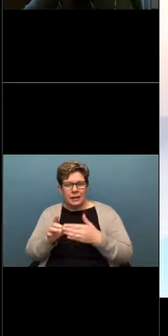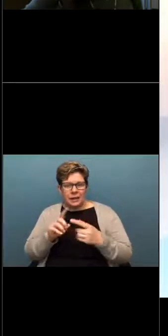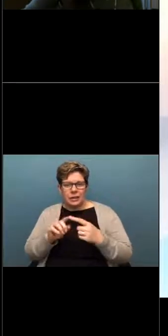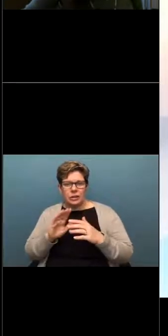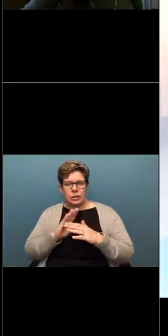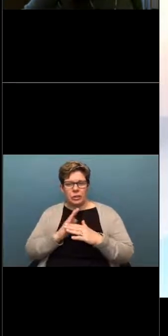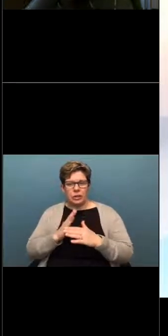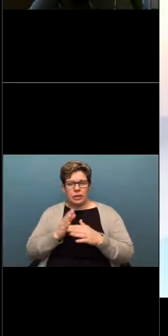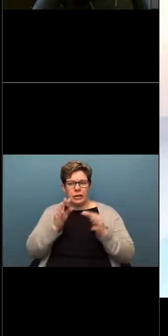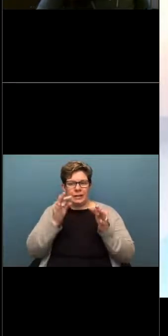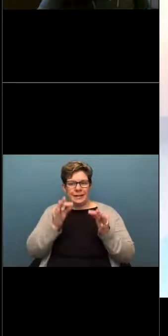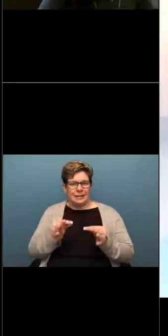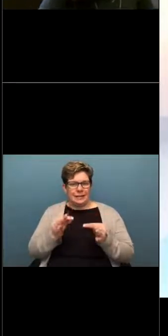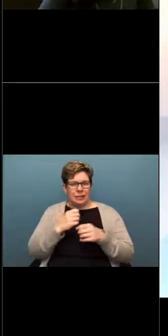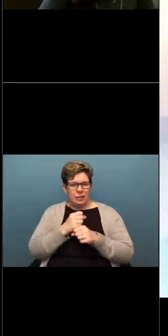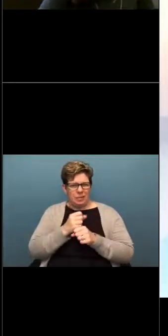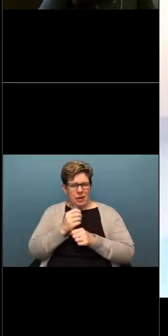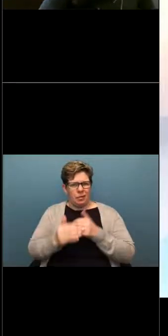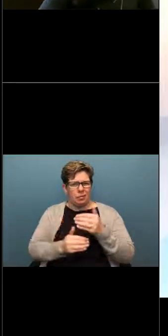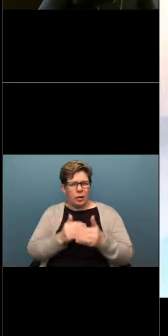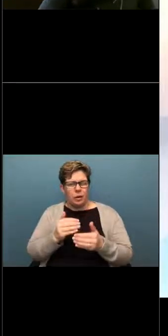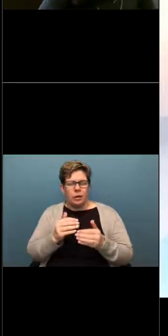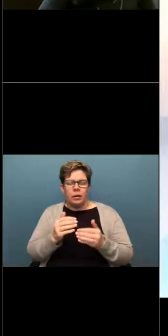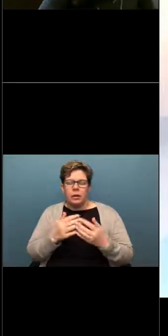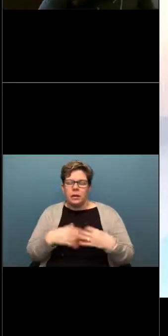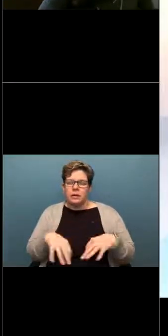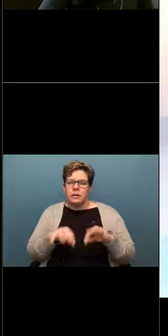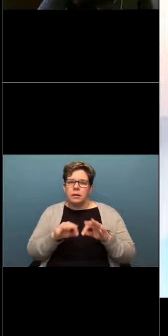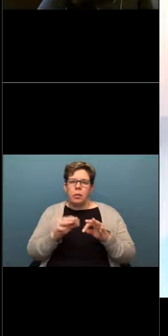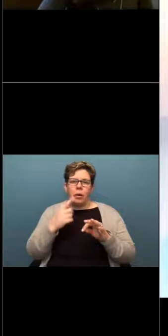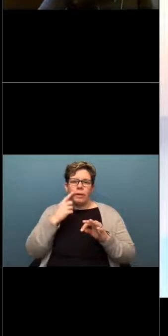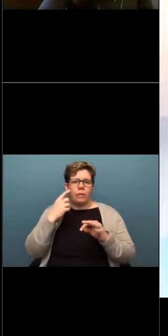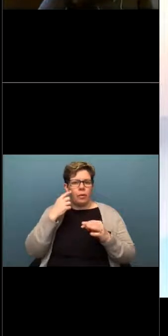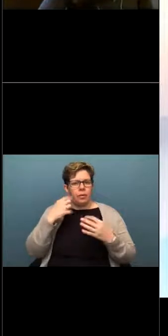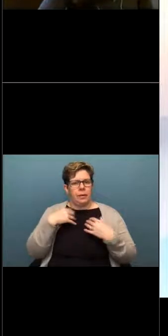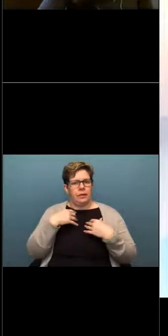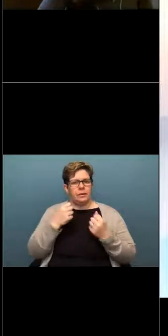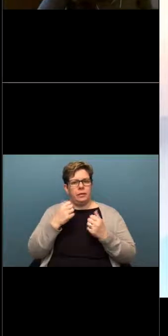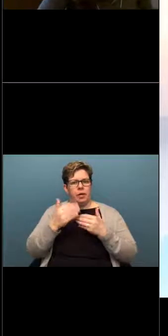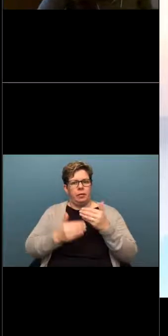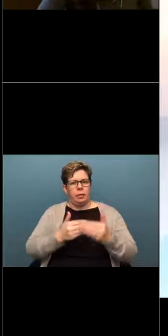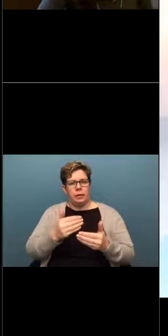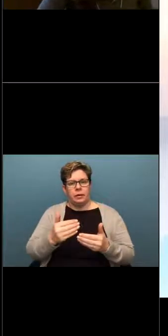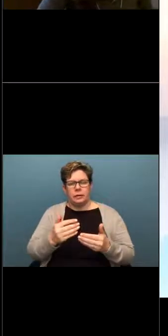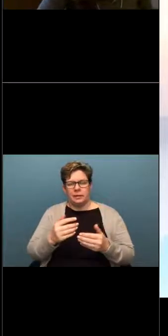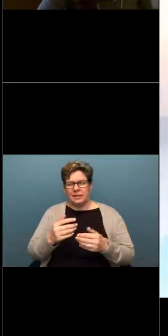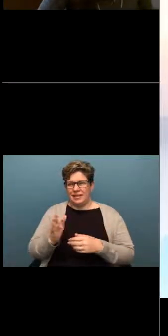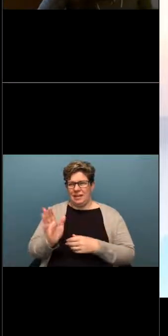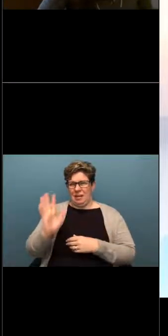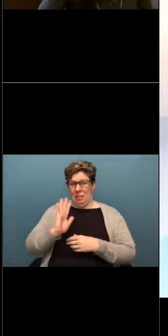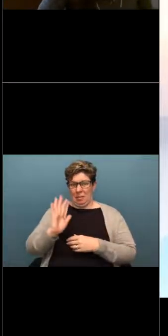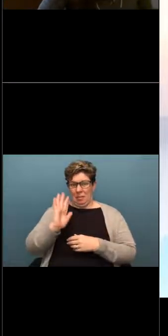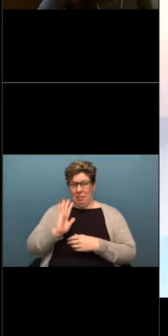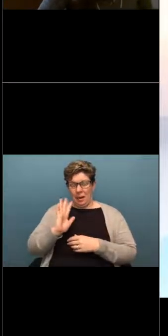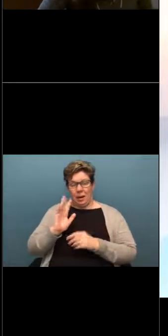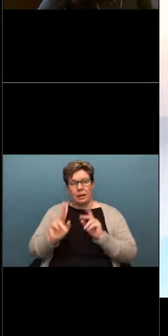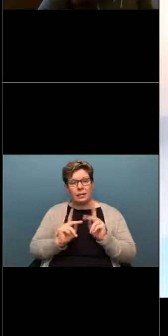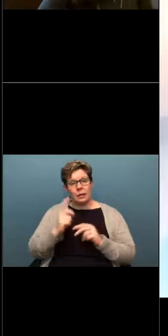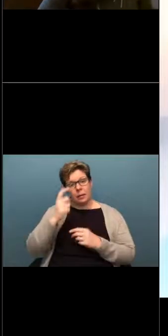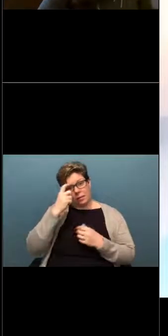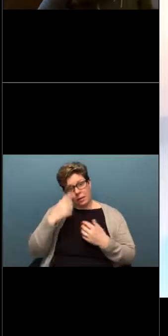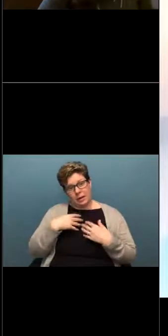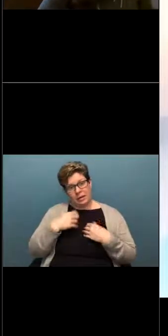decision making. And I think that's really important in the mental health care space due to the fact that historically, people with mental health issues